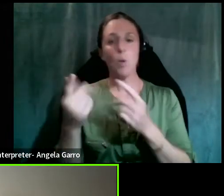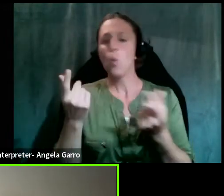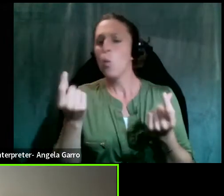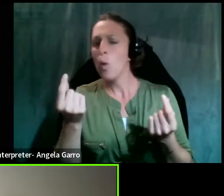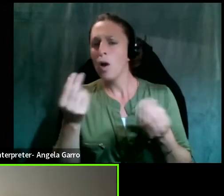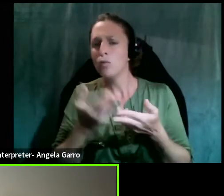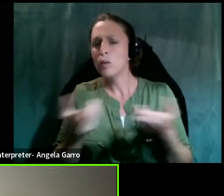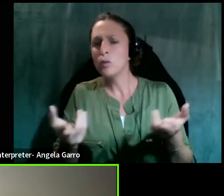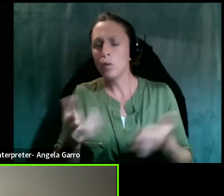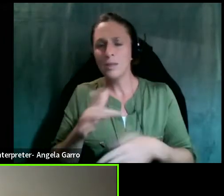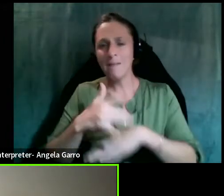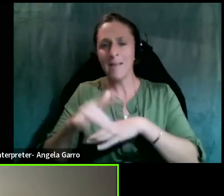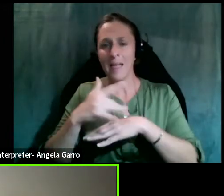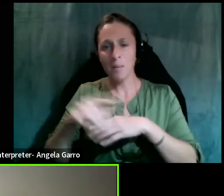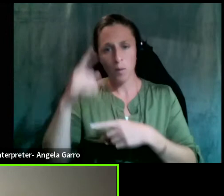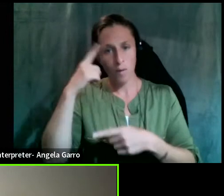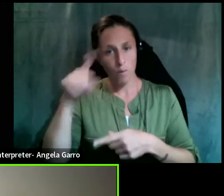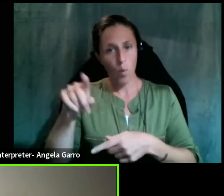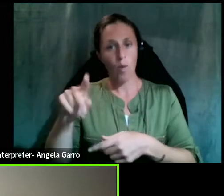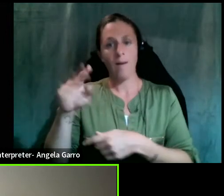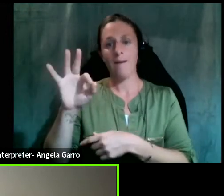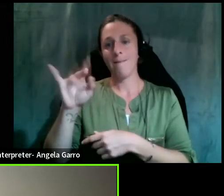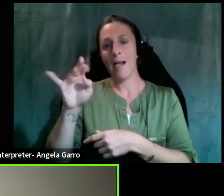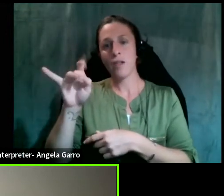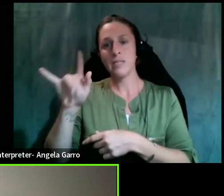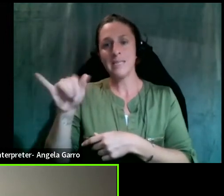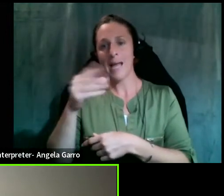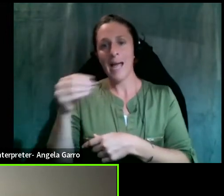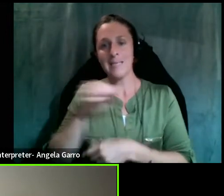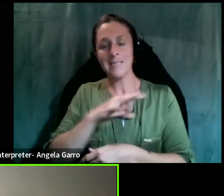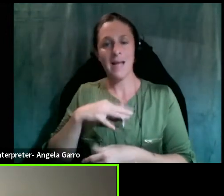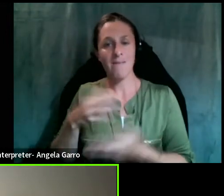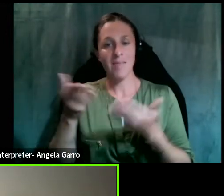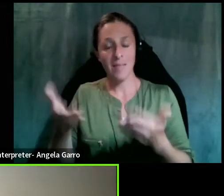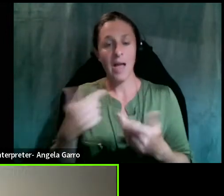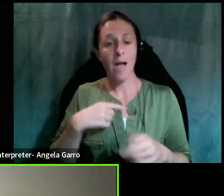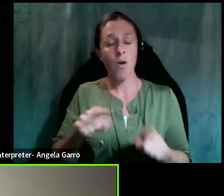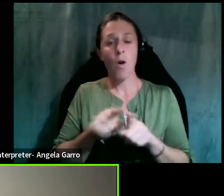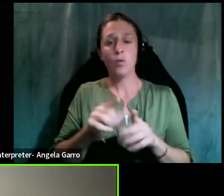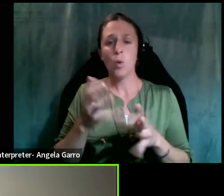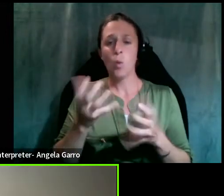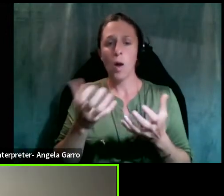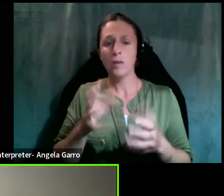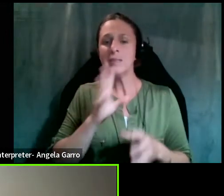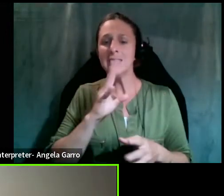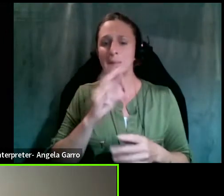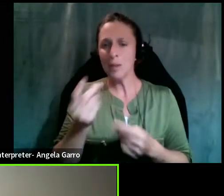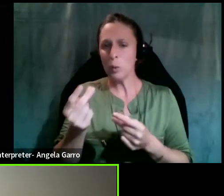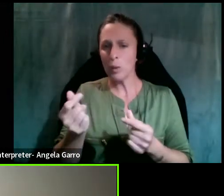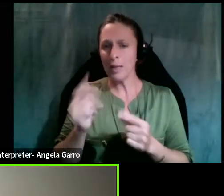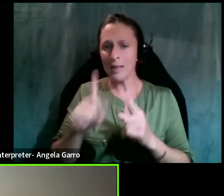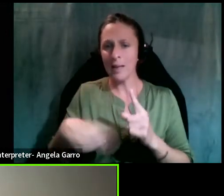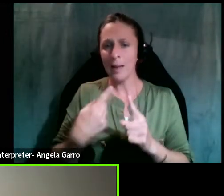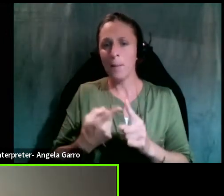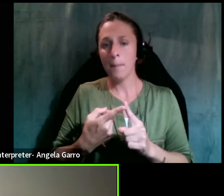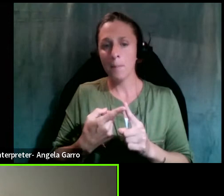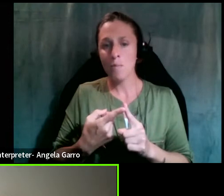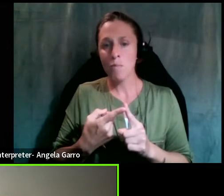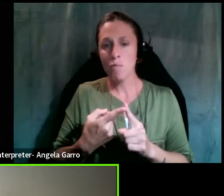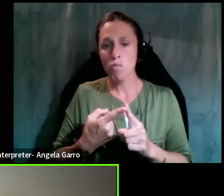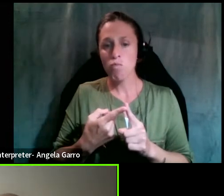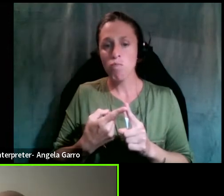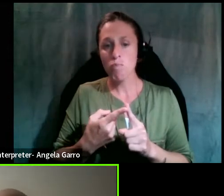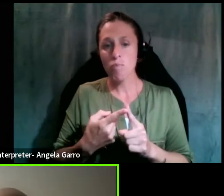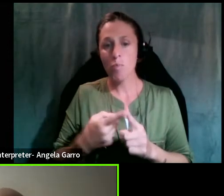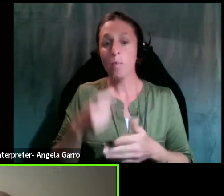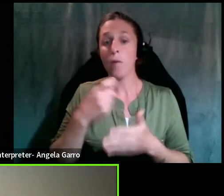are available to faculty and staff there. I also want to speak quickly about the